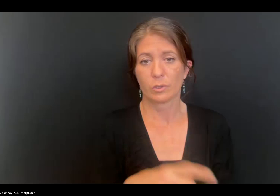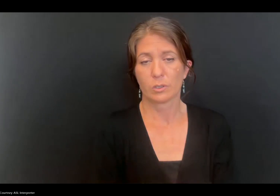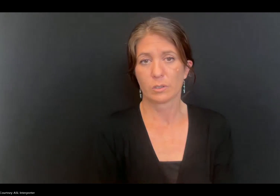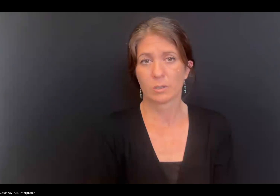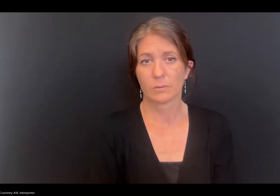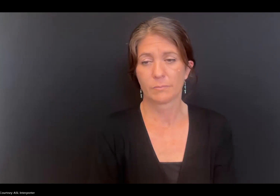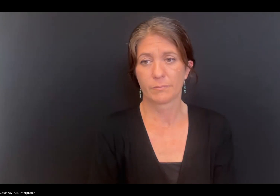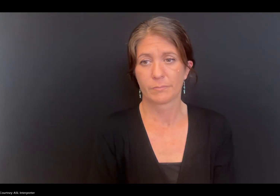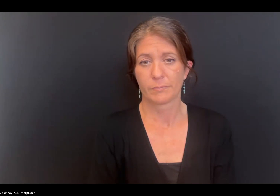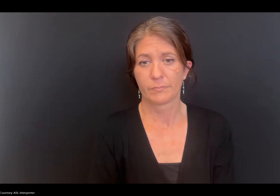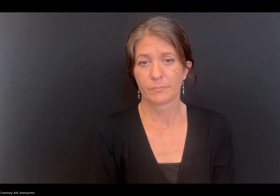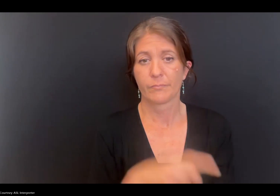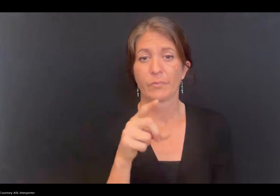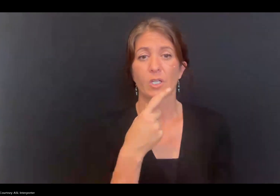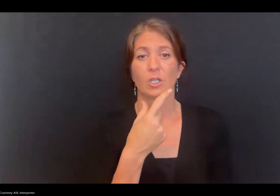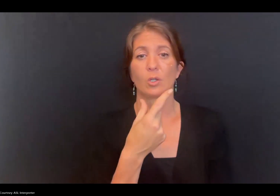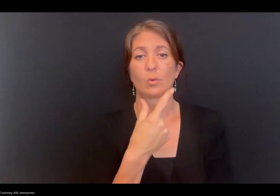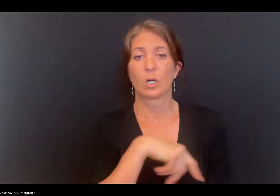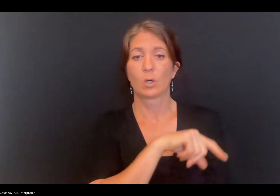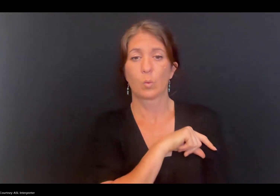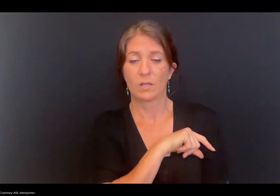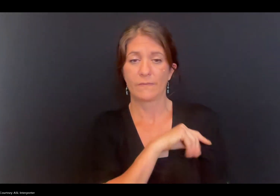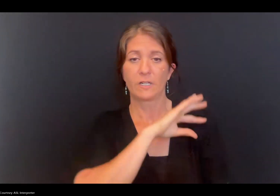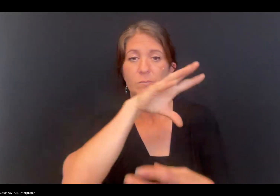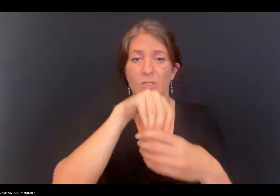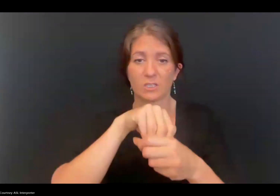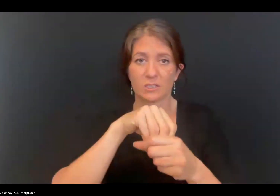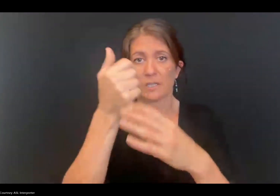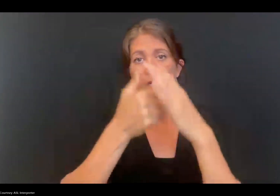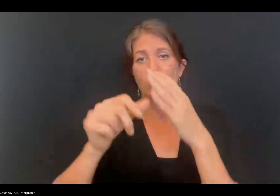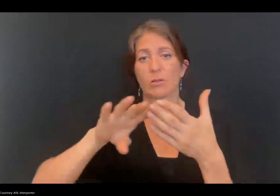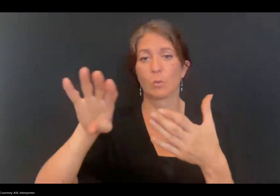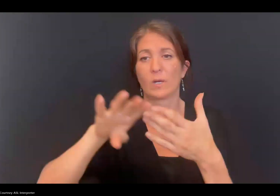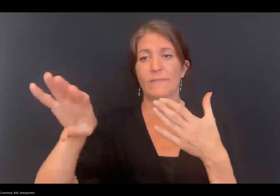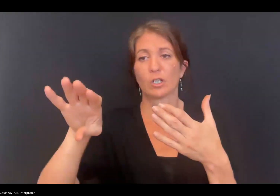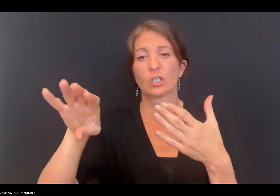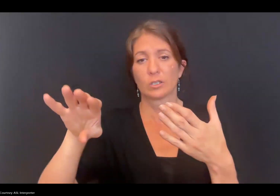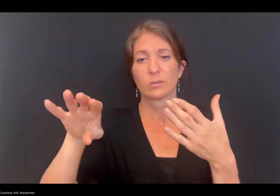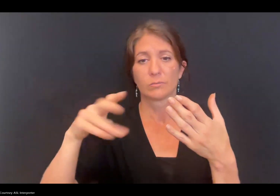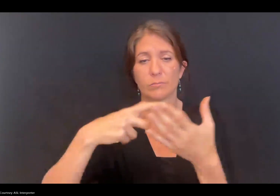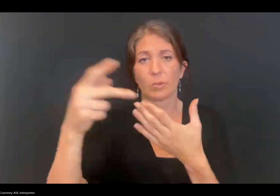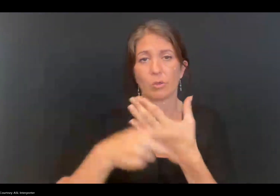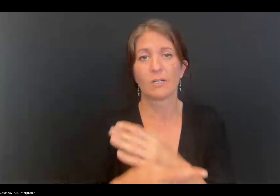made eligible to participate in the waiver programs.